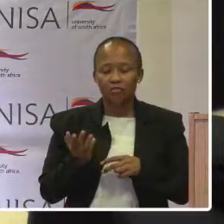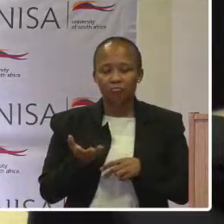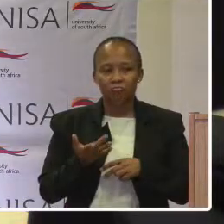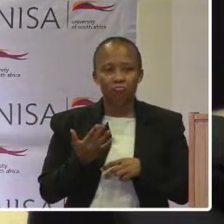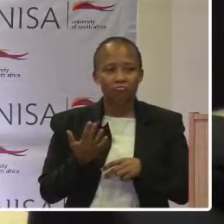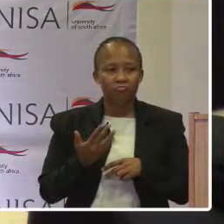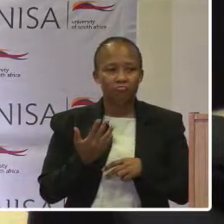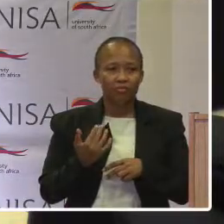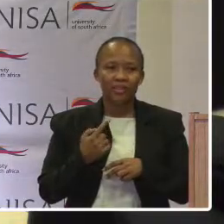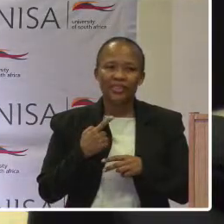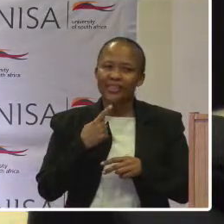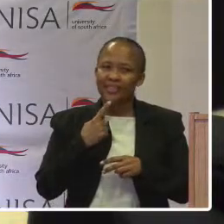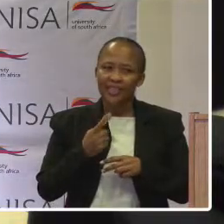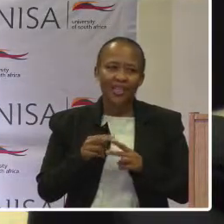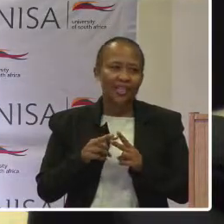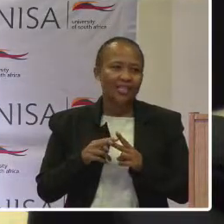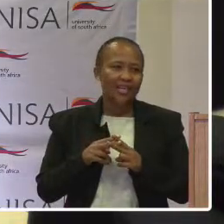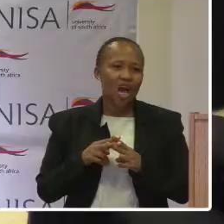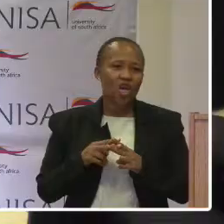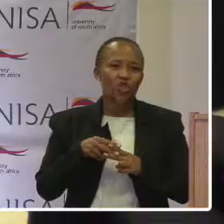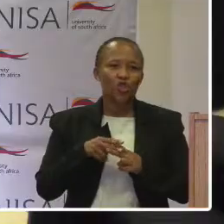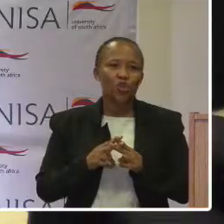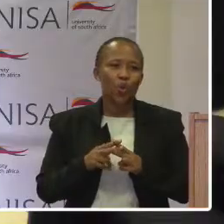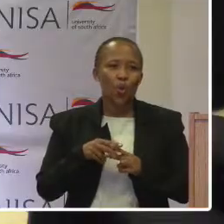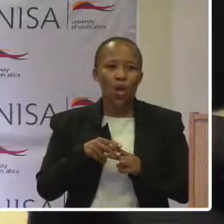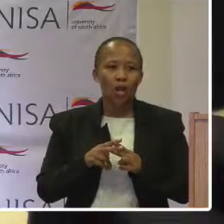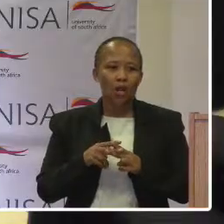it's a tool that,